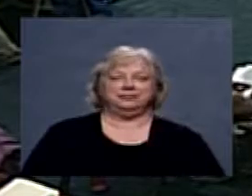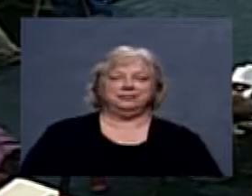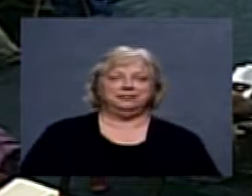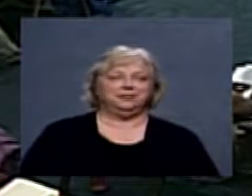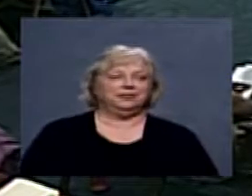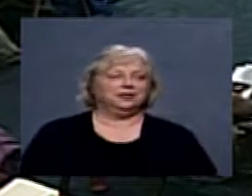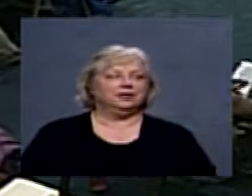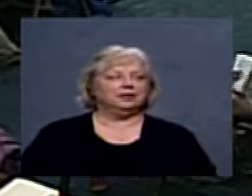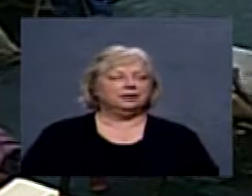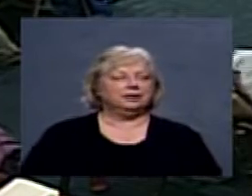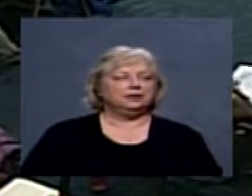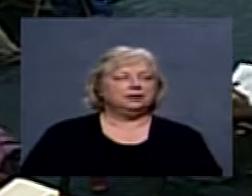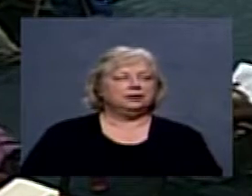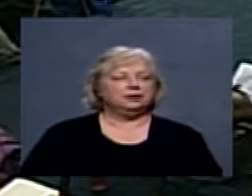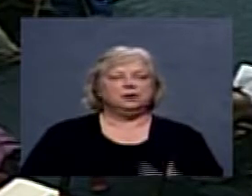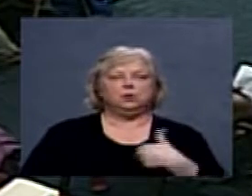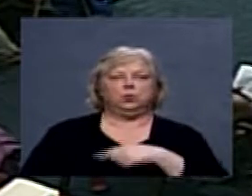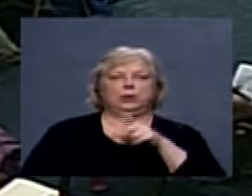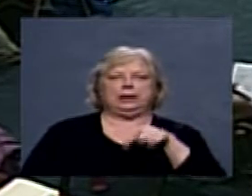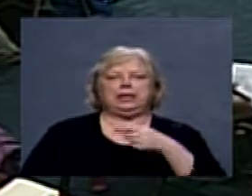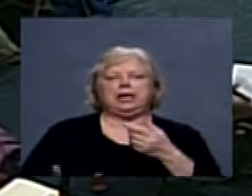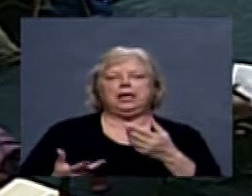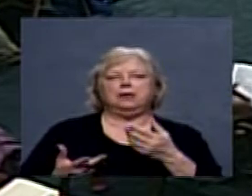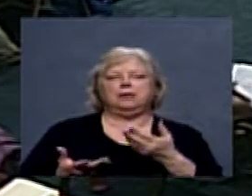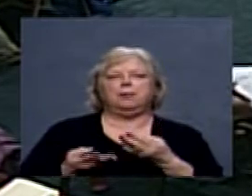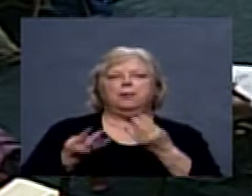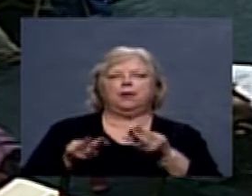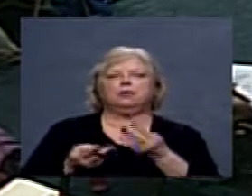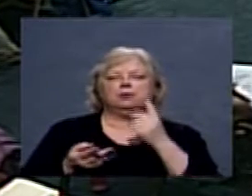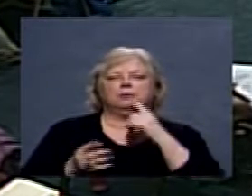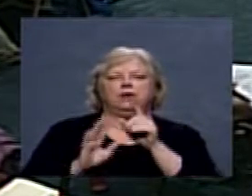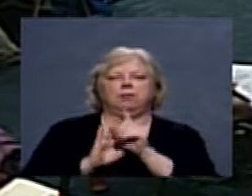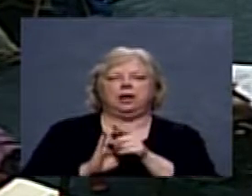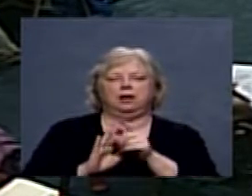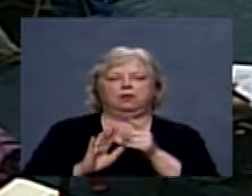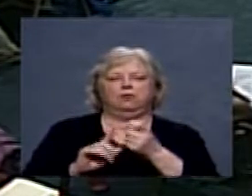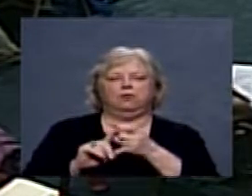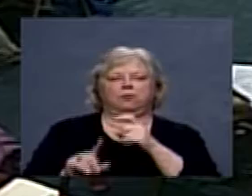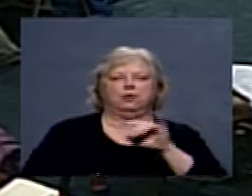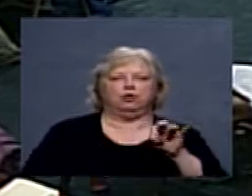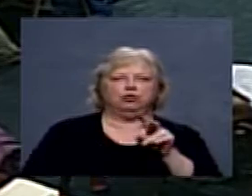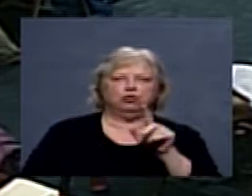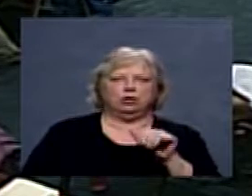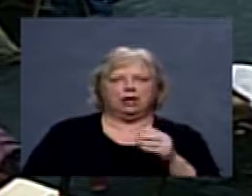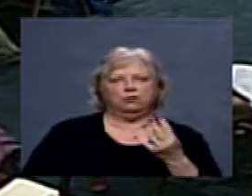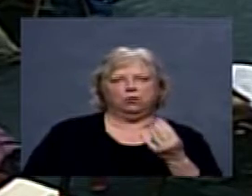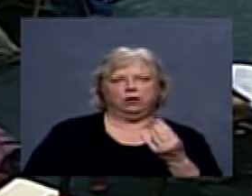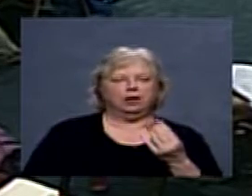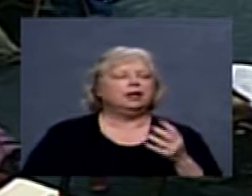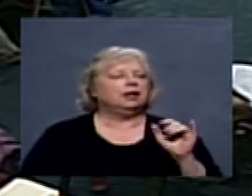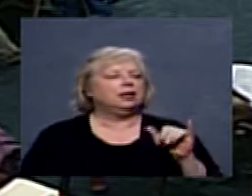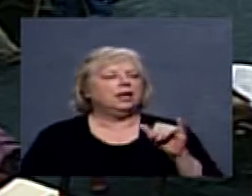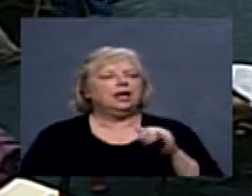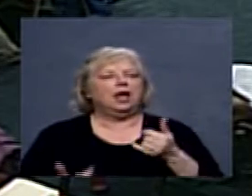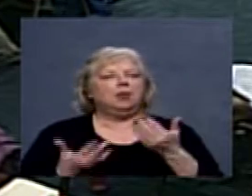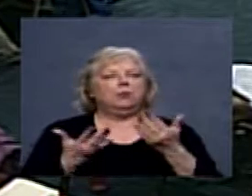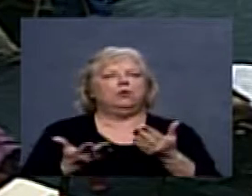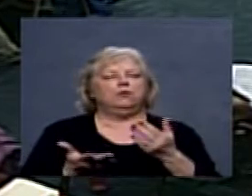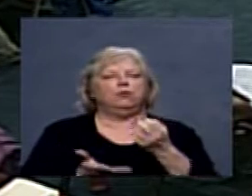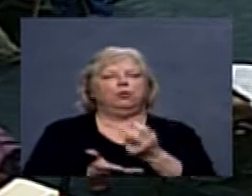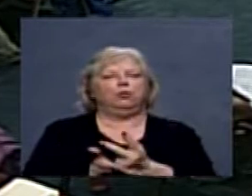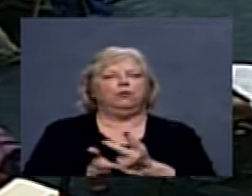We will need a motion for the minutes, please, for July 14th. Yes, Madam Chair, I move for approval of